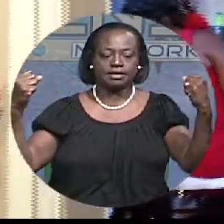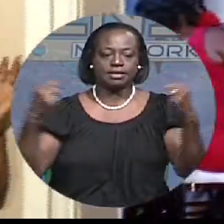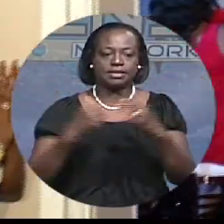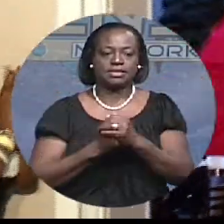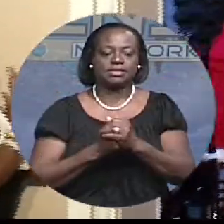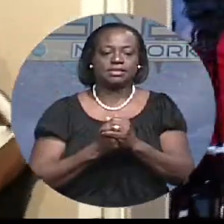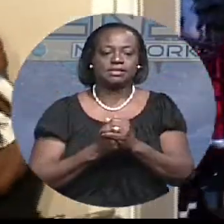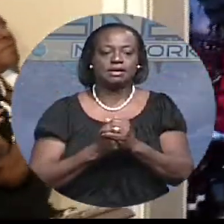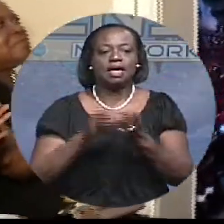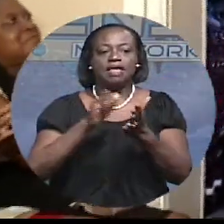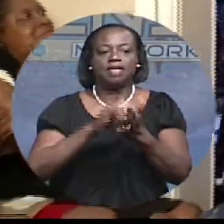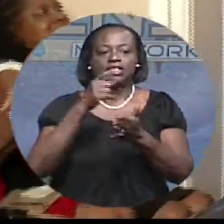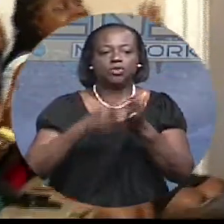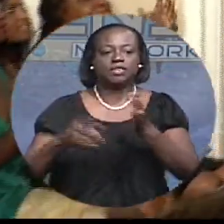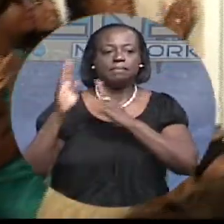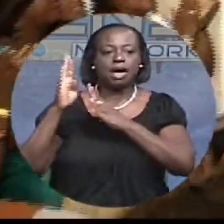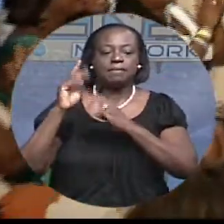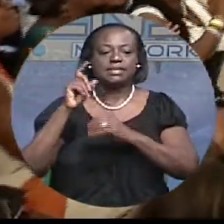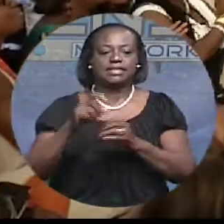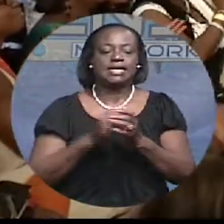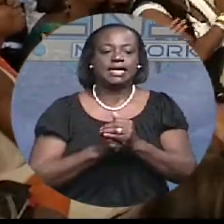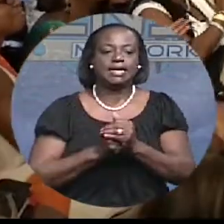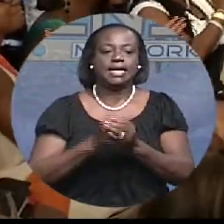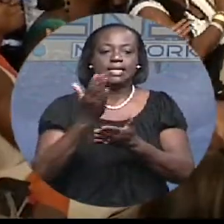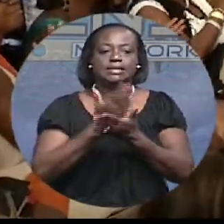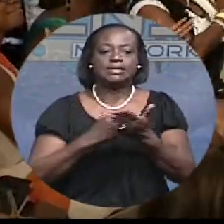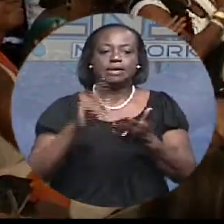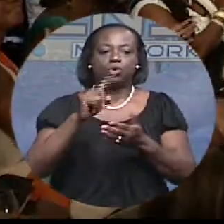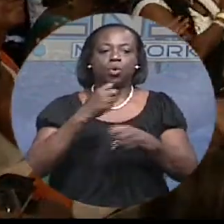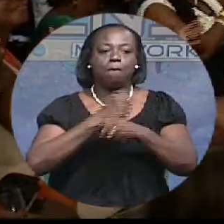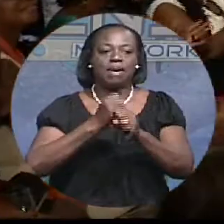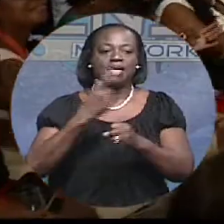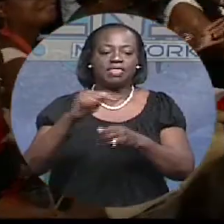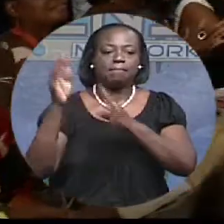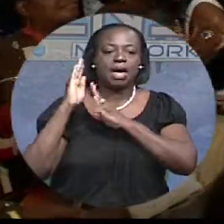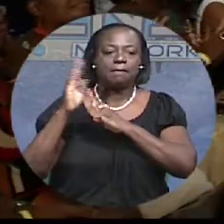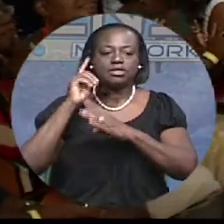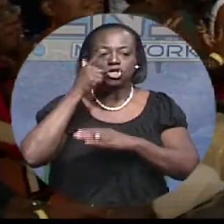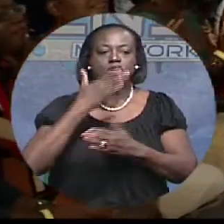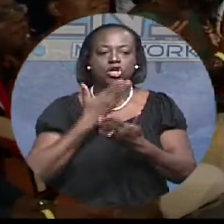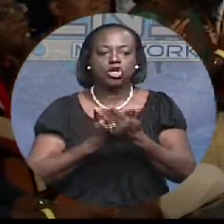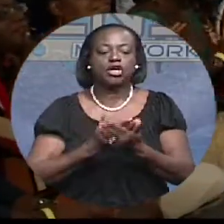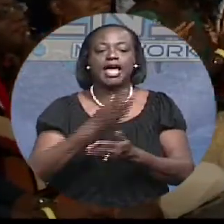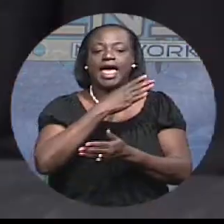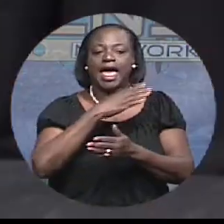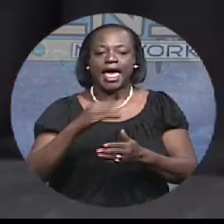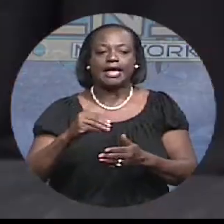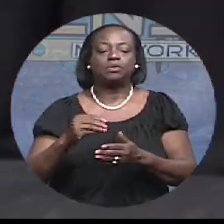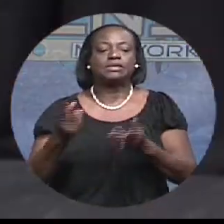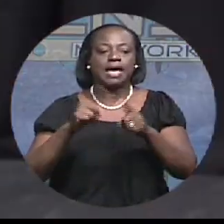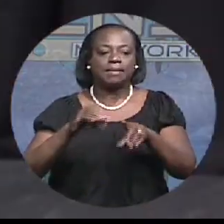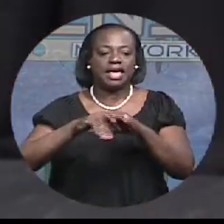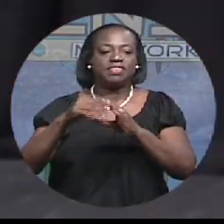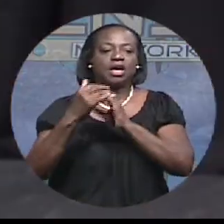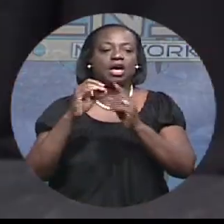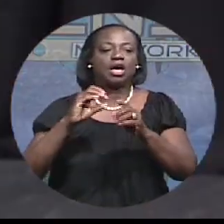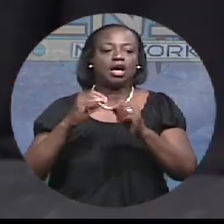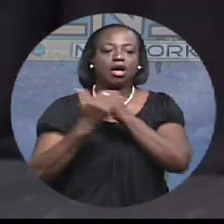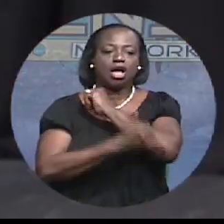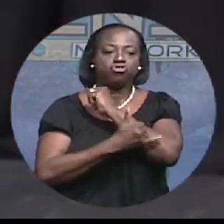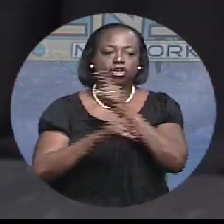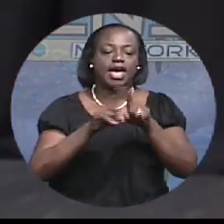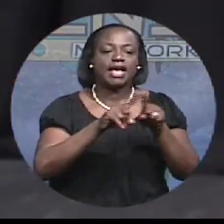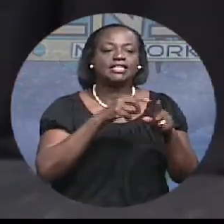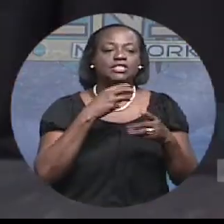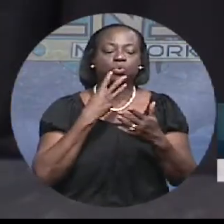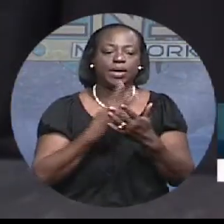only concerned about making the Bahamas look good, but also concerned about the current issues in the country as well. Well, I've always seen myself as